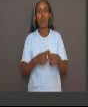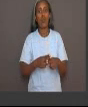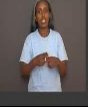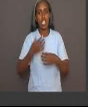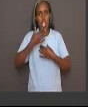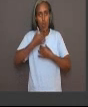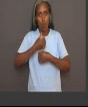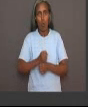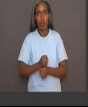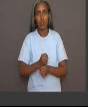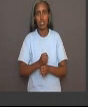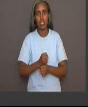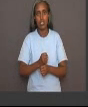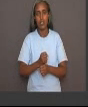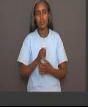the conclusion.